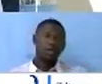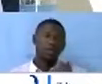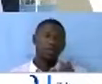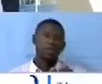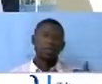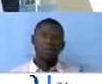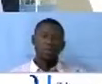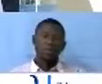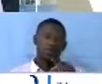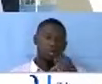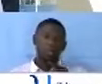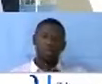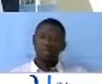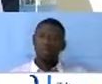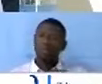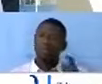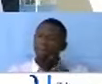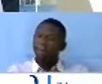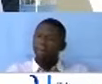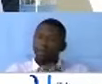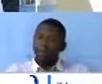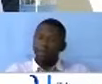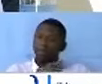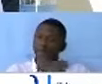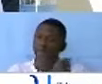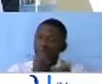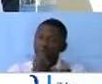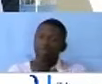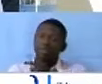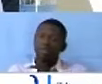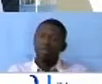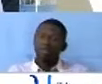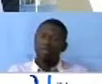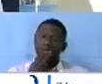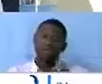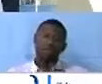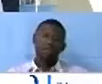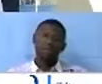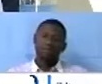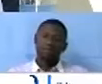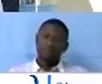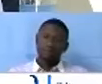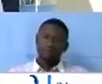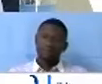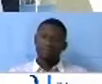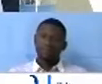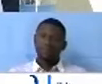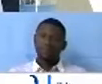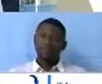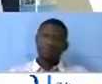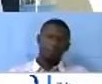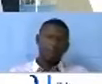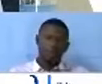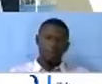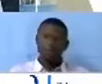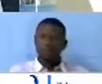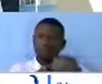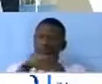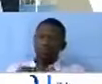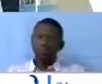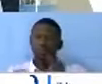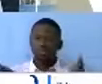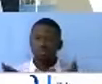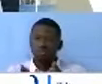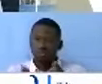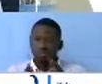Lolu motax sax Foday moko naxari ba tax mu sante ay nitam pour ñu ñew ciéne suma la fay. They took me to a small room where